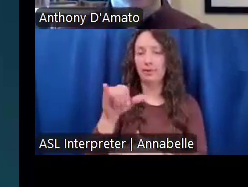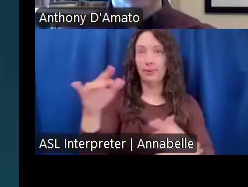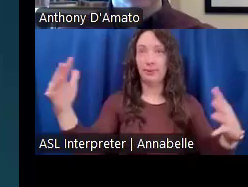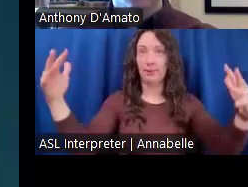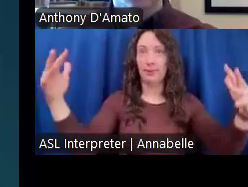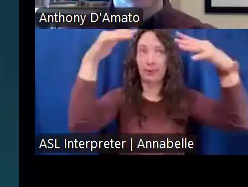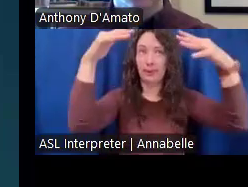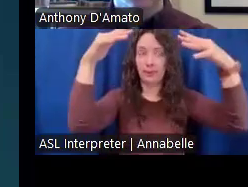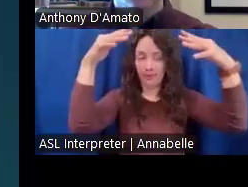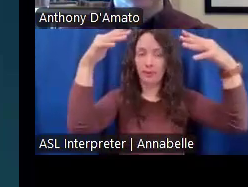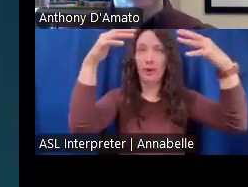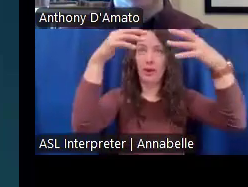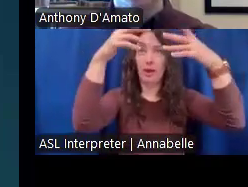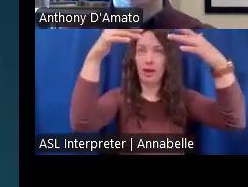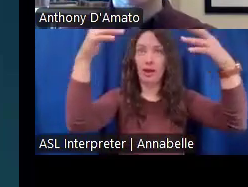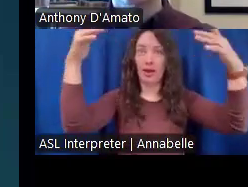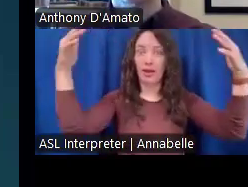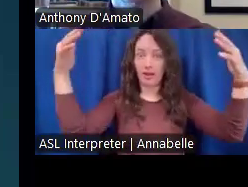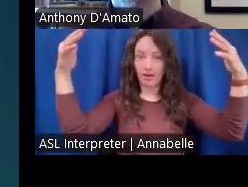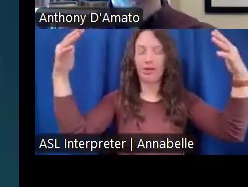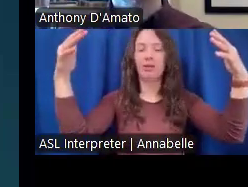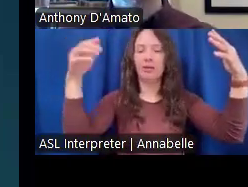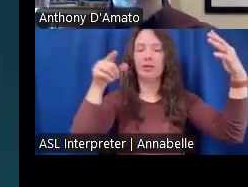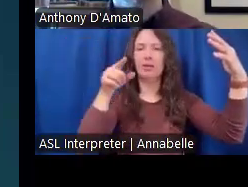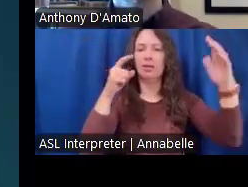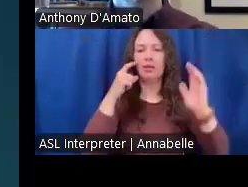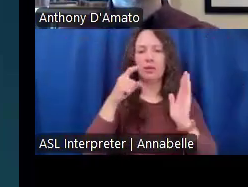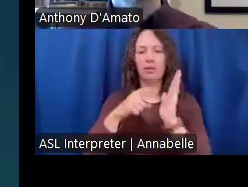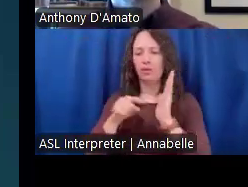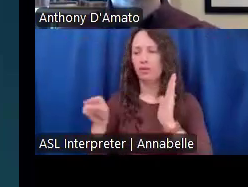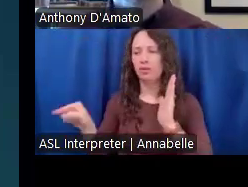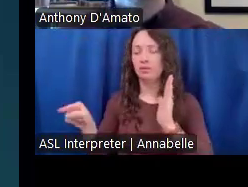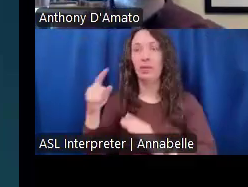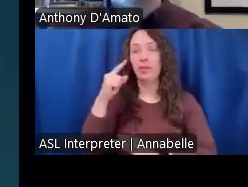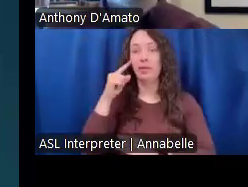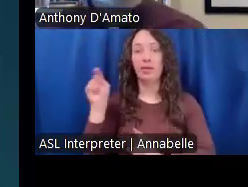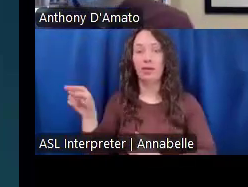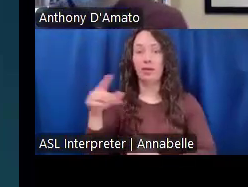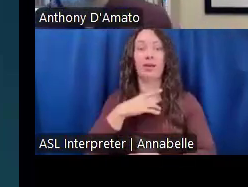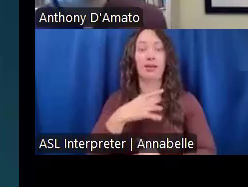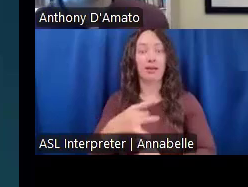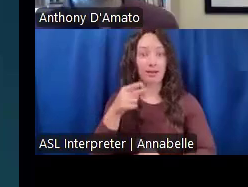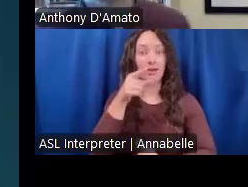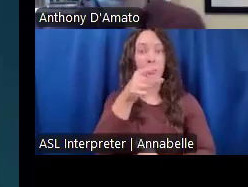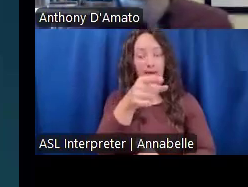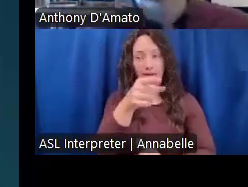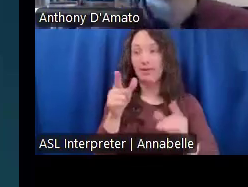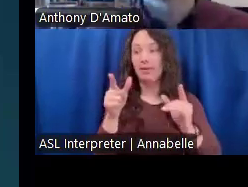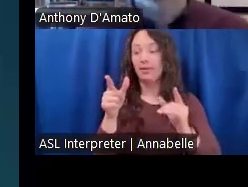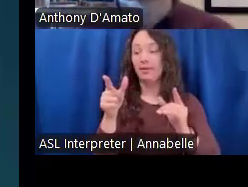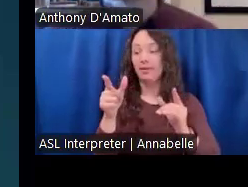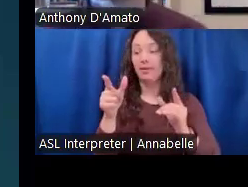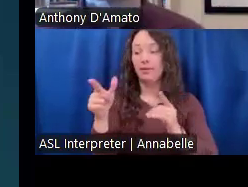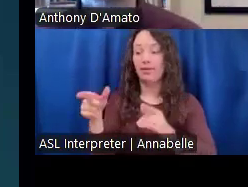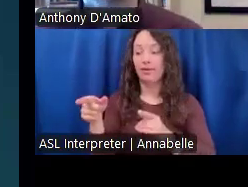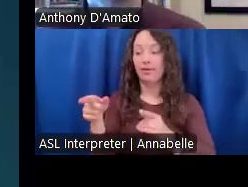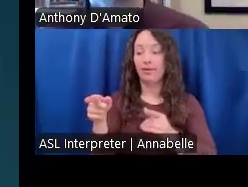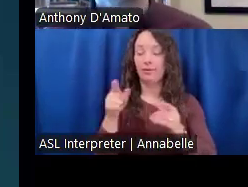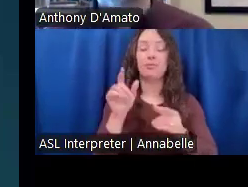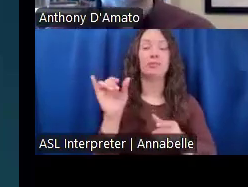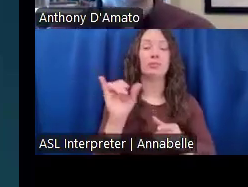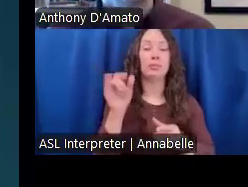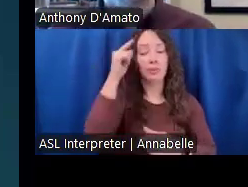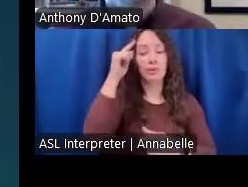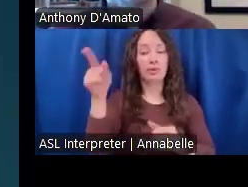that cerulean warblers would actually be attracted to those situations and actually increase their local abundance.